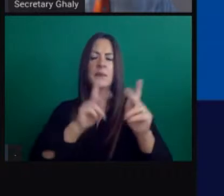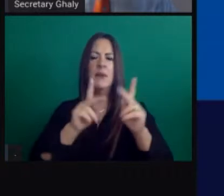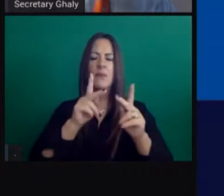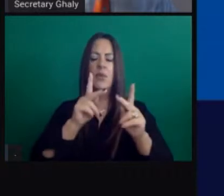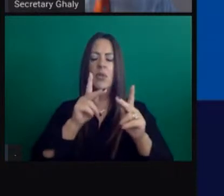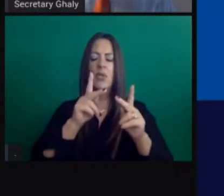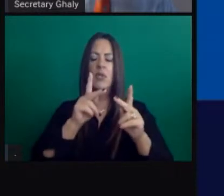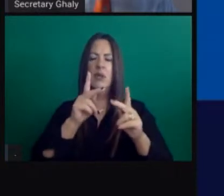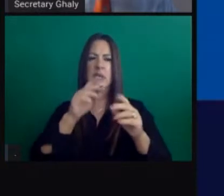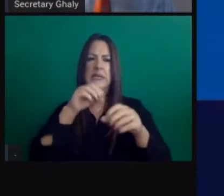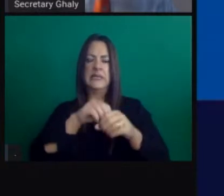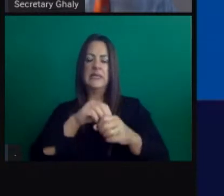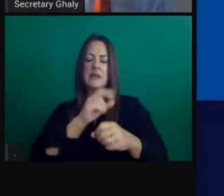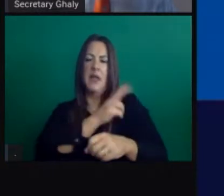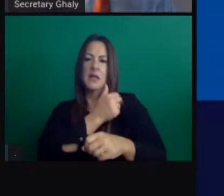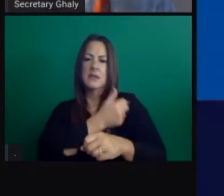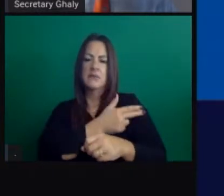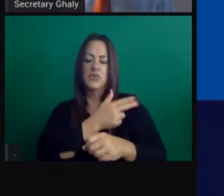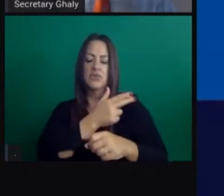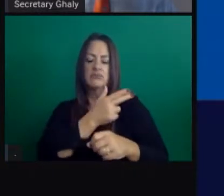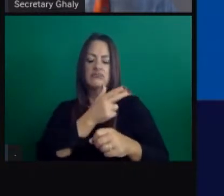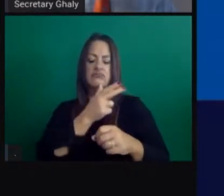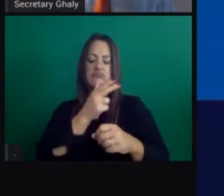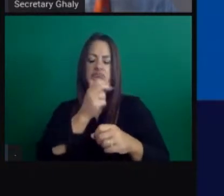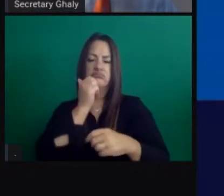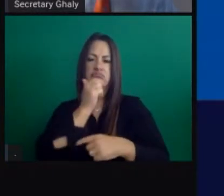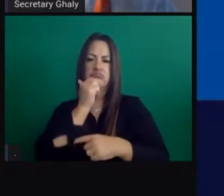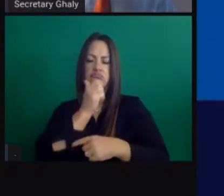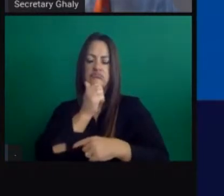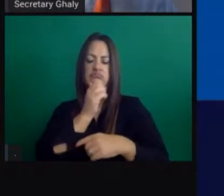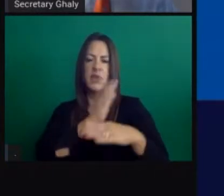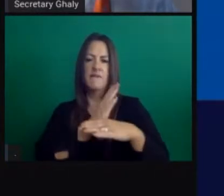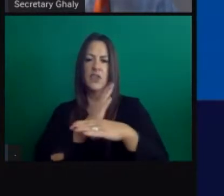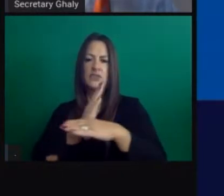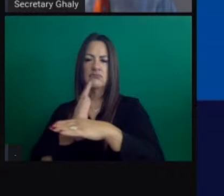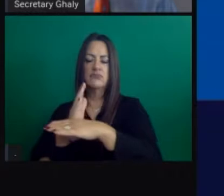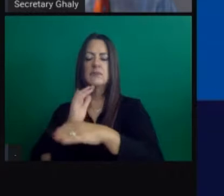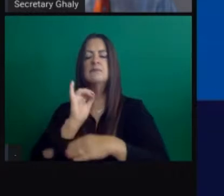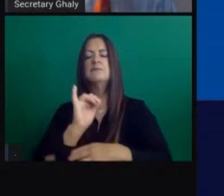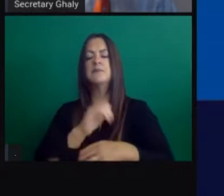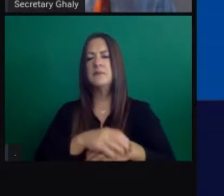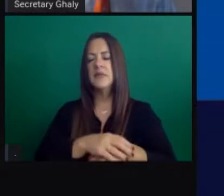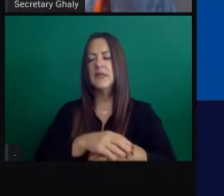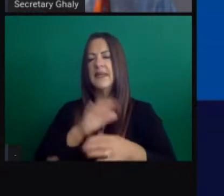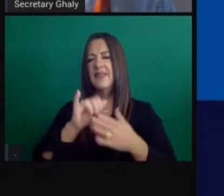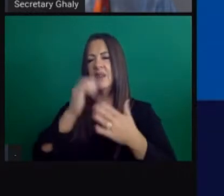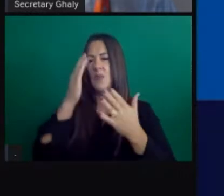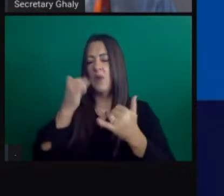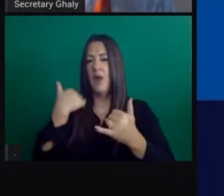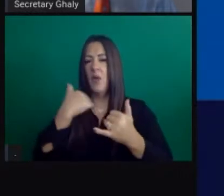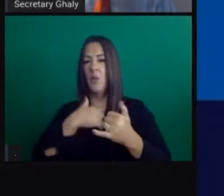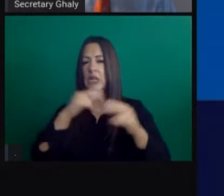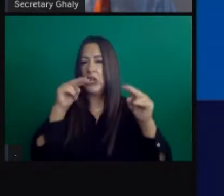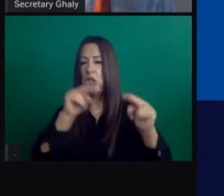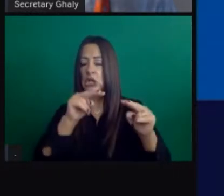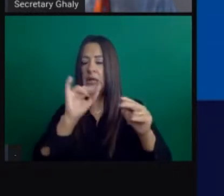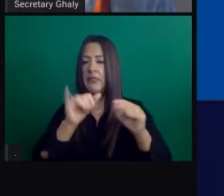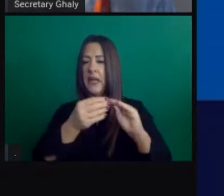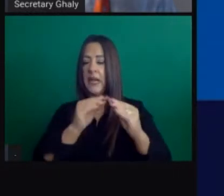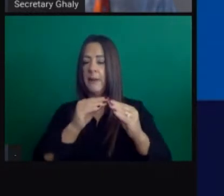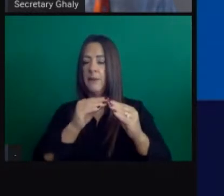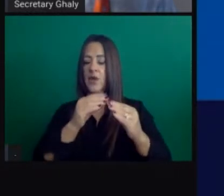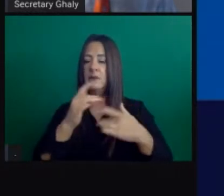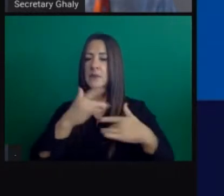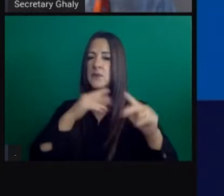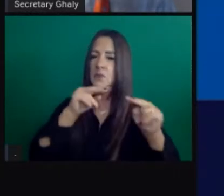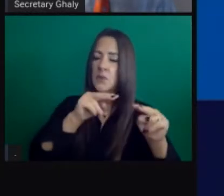significant reduction, and is exactly what's going to help us support our hospitals, our healthcare providers, to be